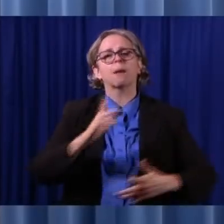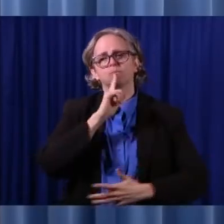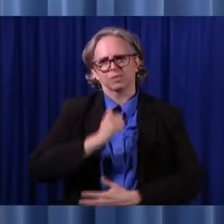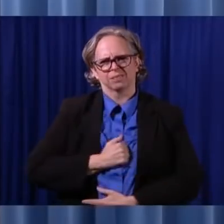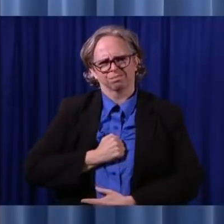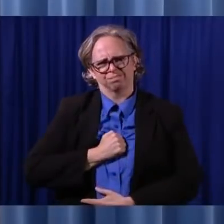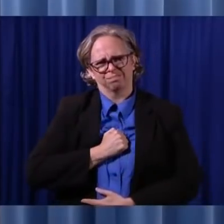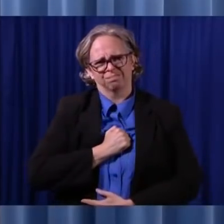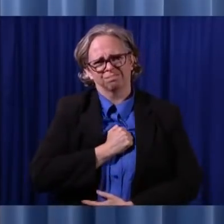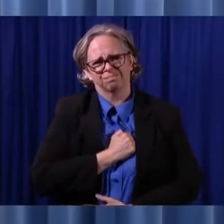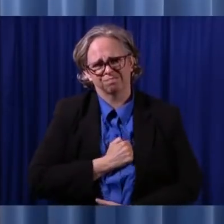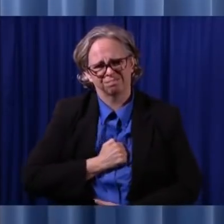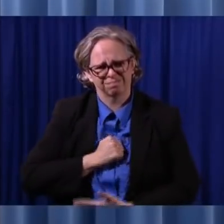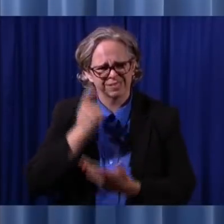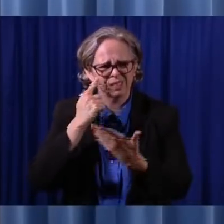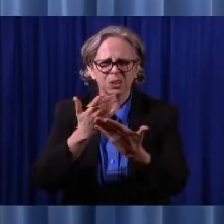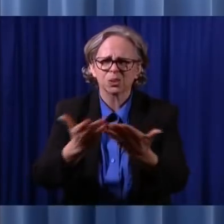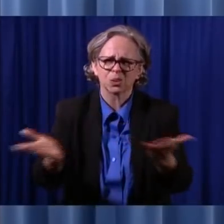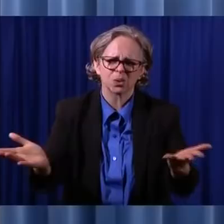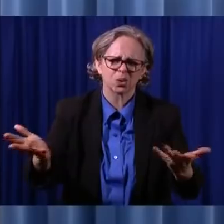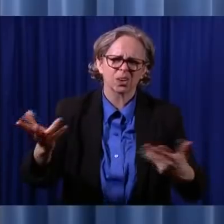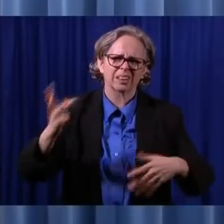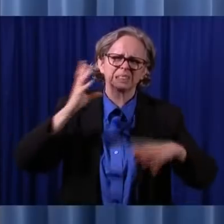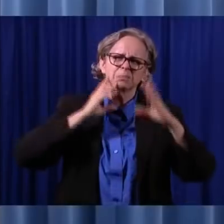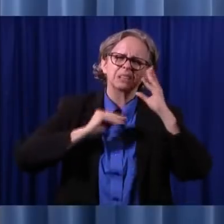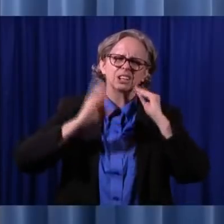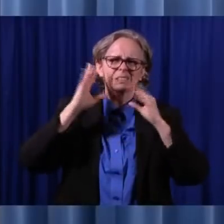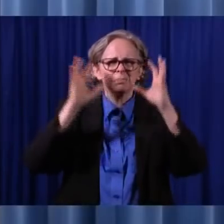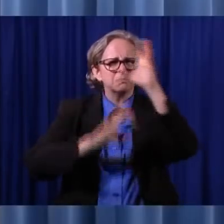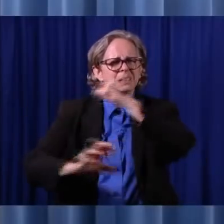have missed this. But